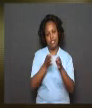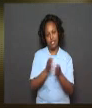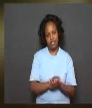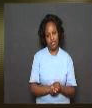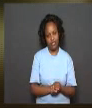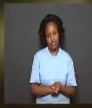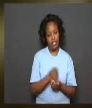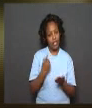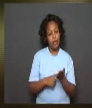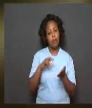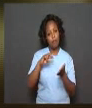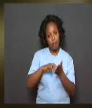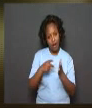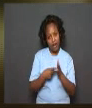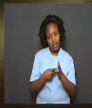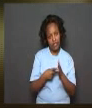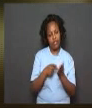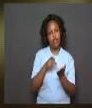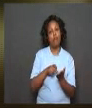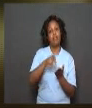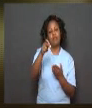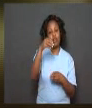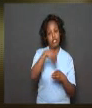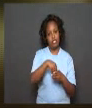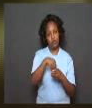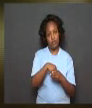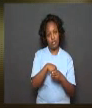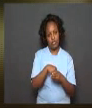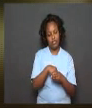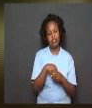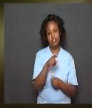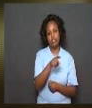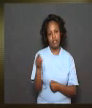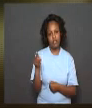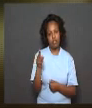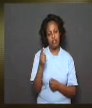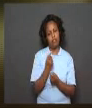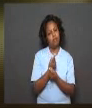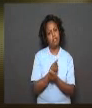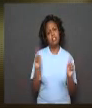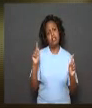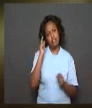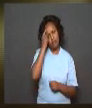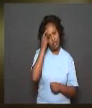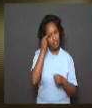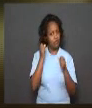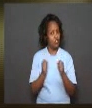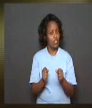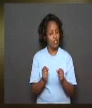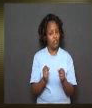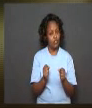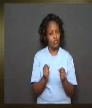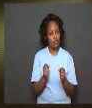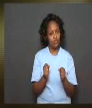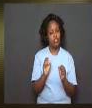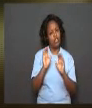This means that in a democracy, you can think independently and hold